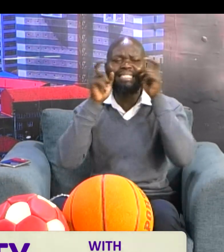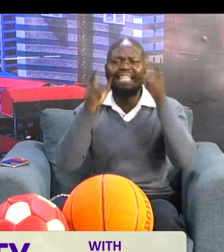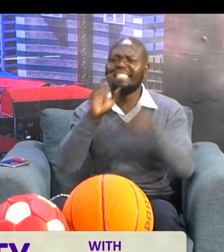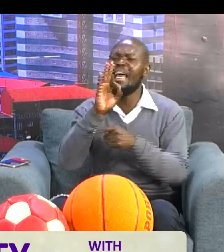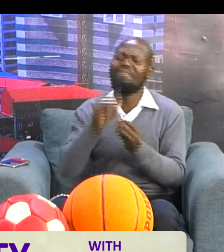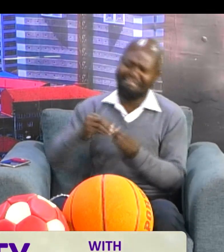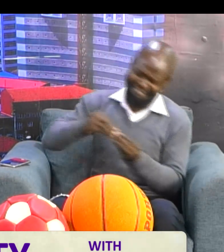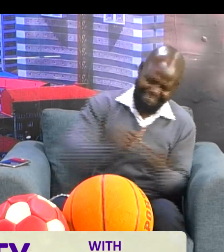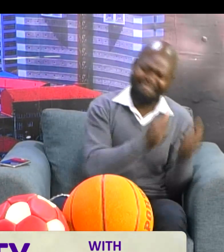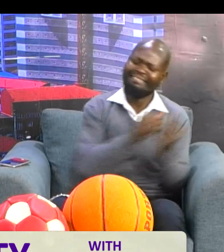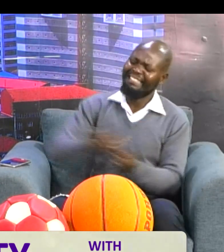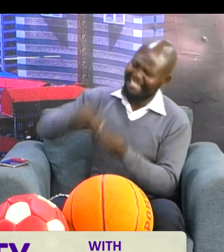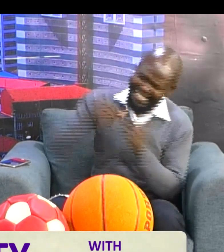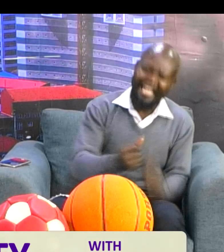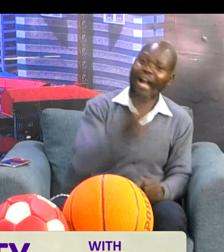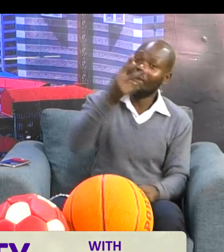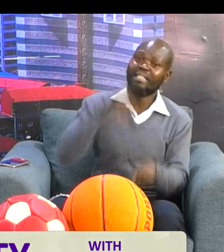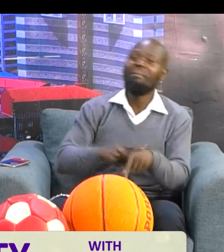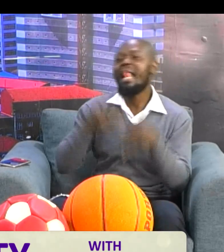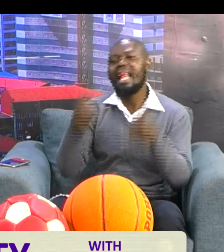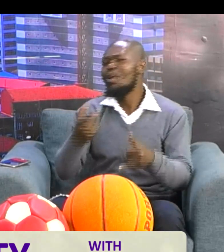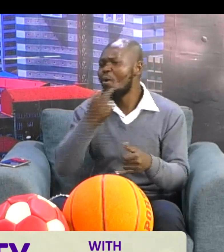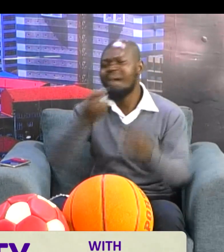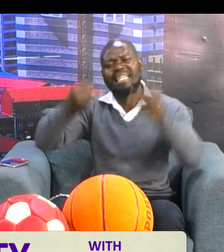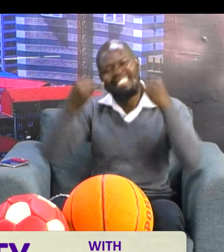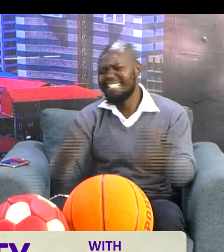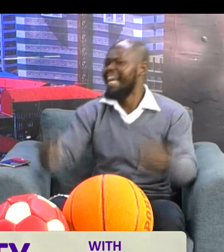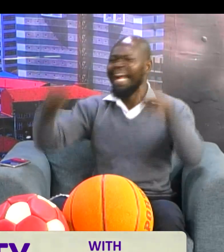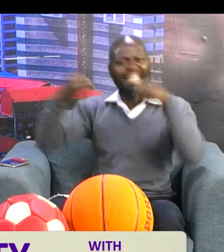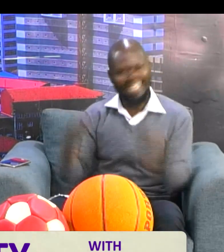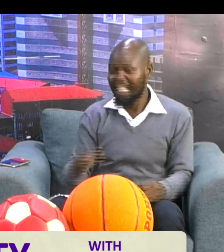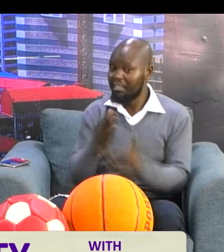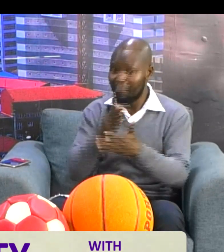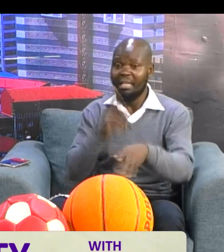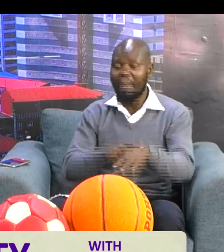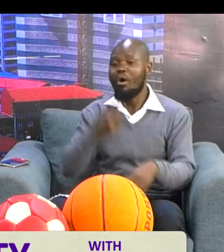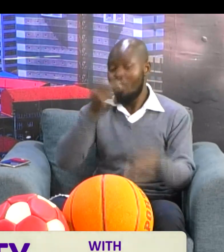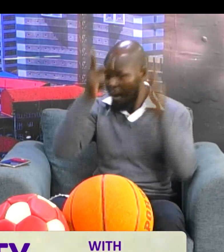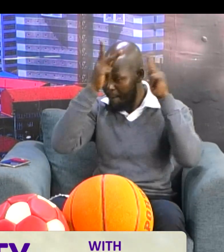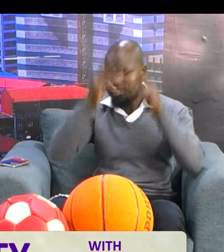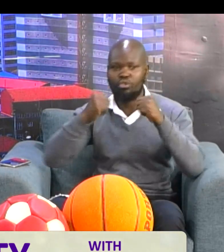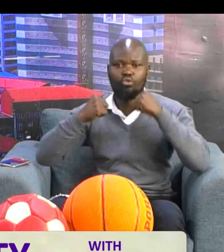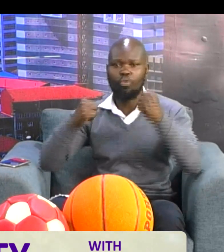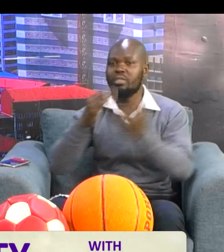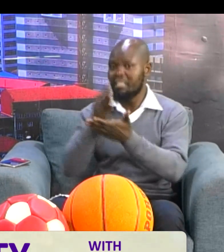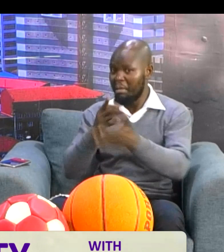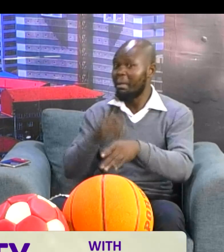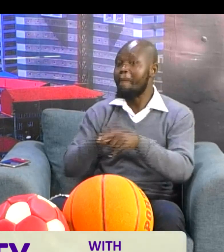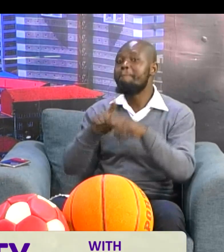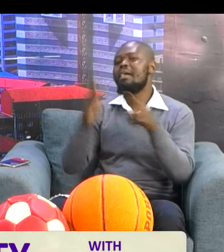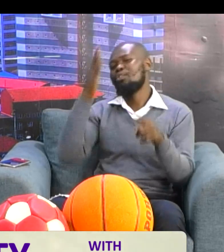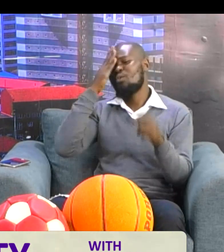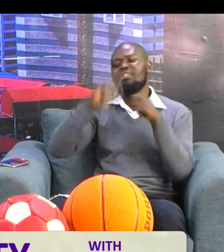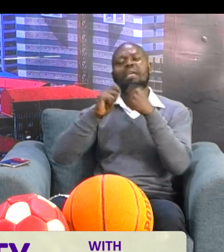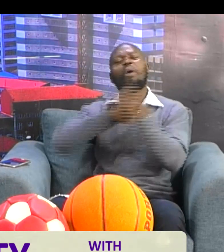leading, always beating Tusker, always beating Tusker. 2 times now. Gor Mahia tried. Yes, Kakamega